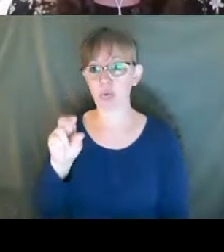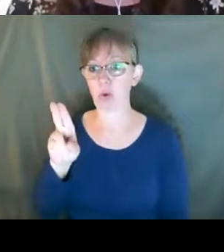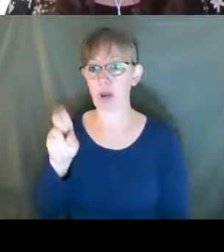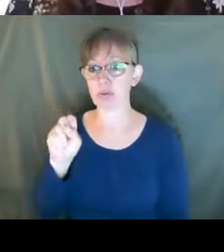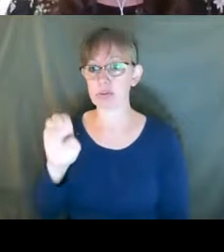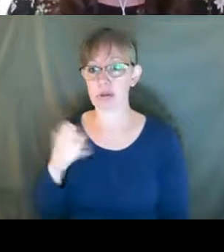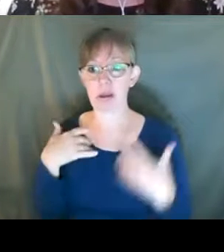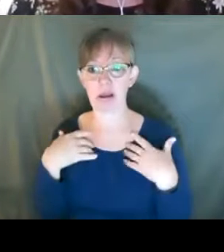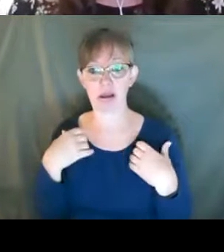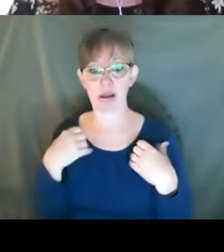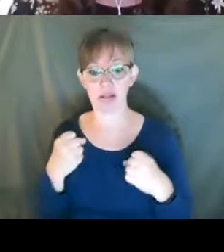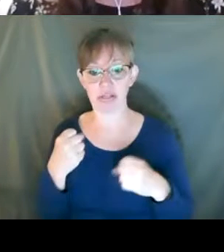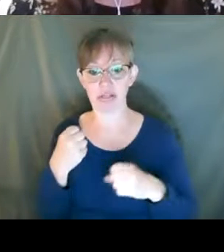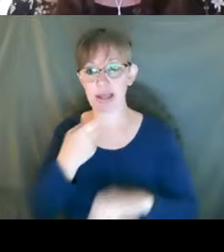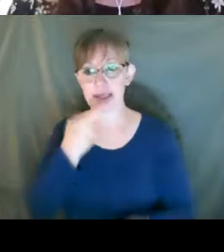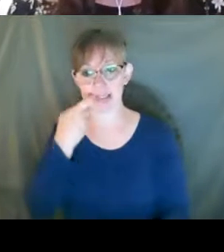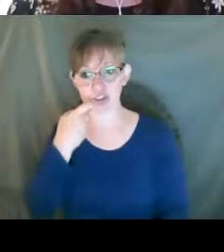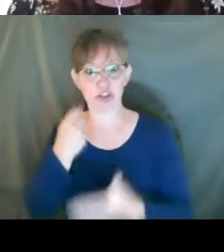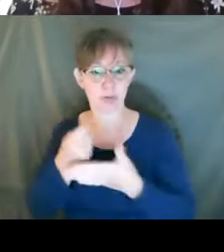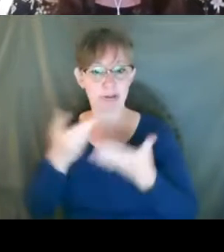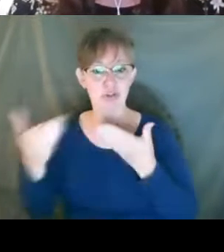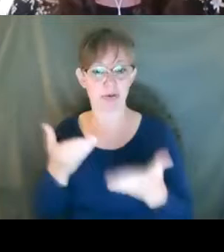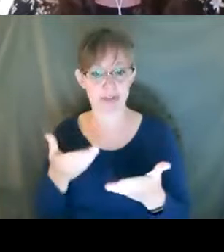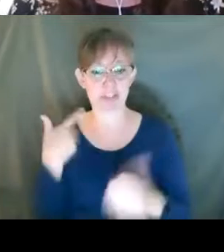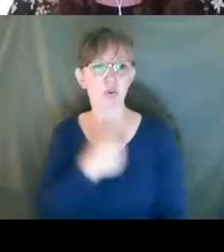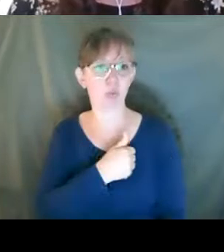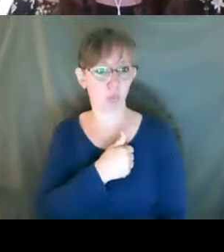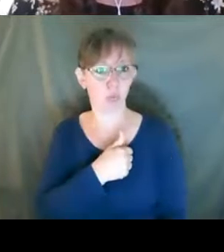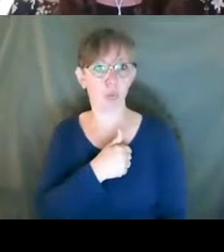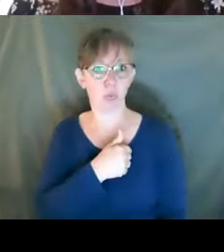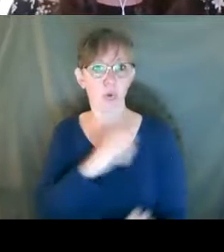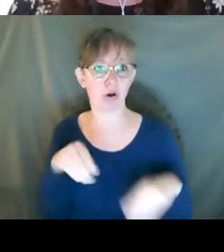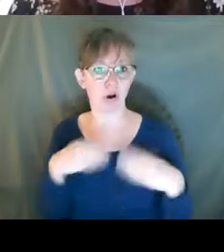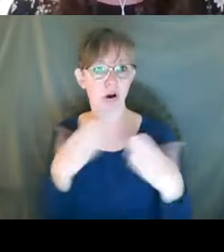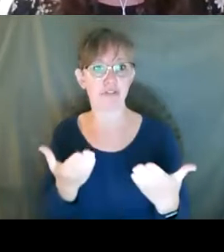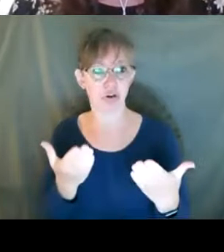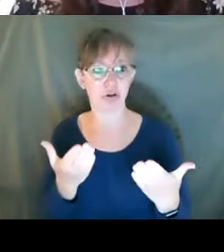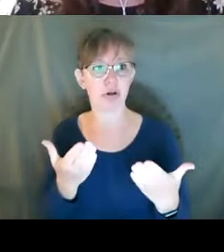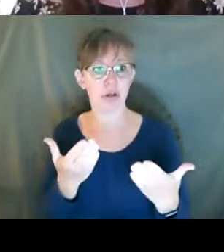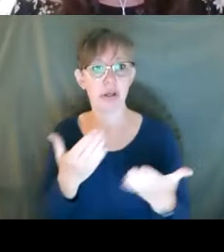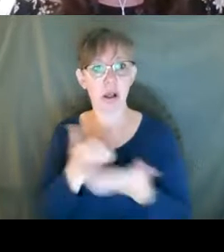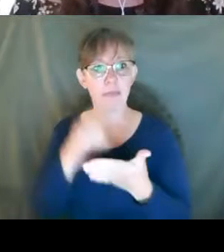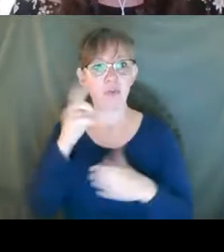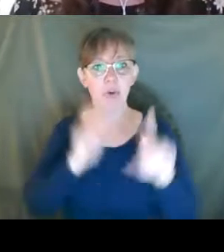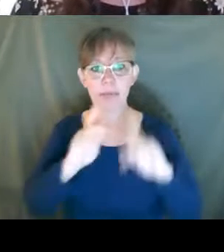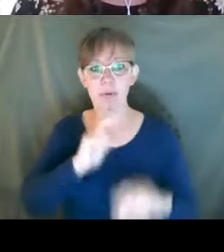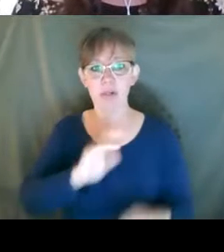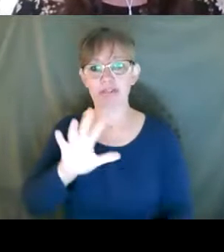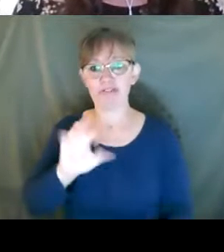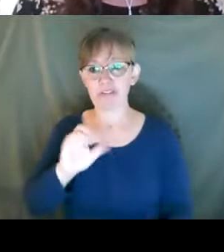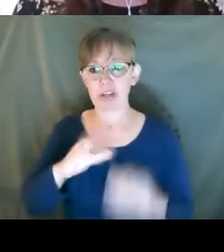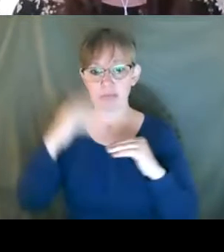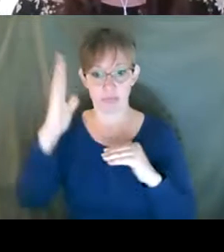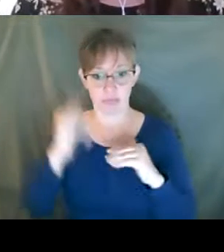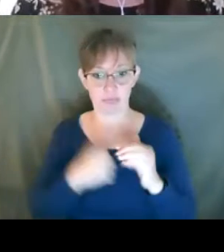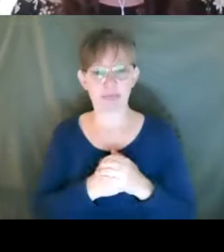do offer a specialized program for adults 50 and over, and we're the only agency in the area that does. But on here,